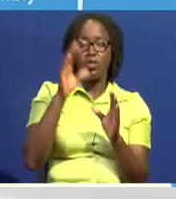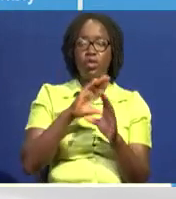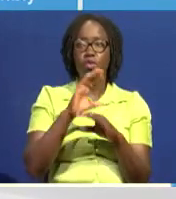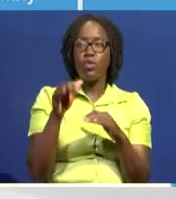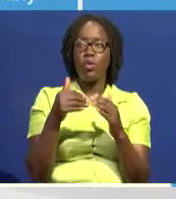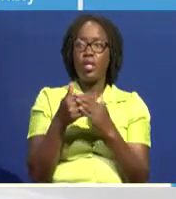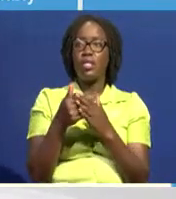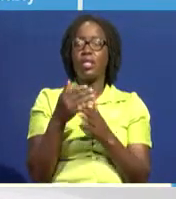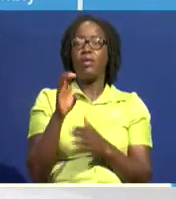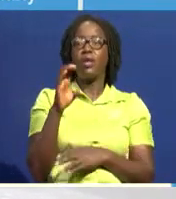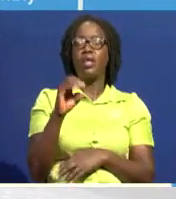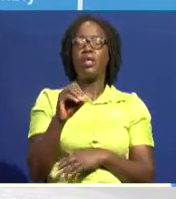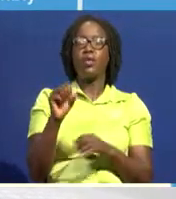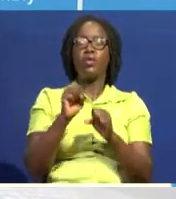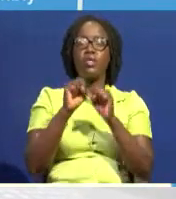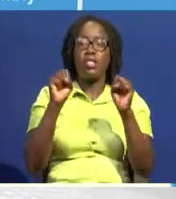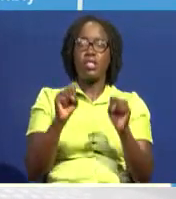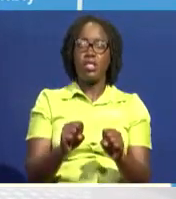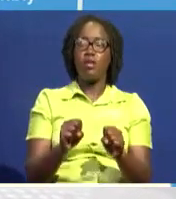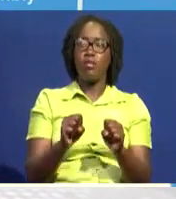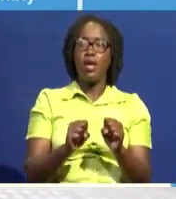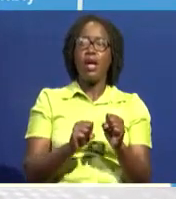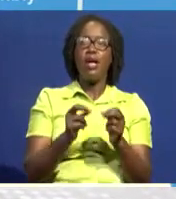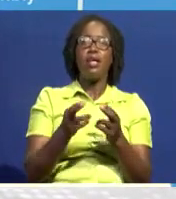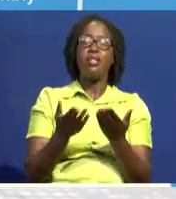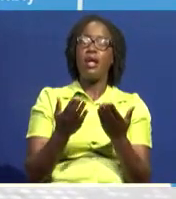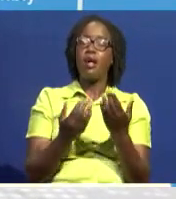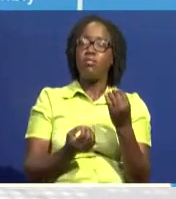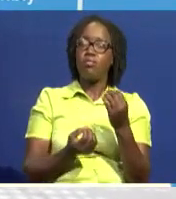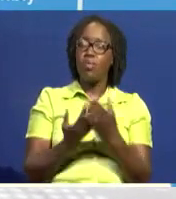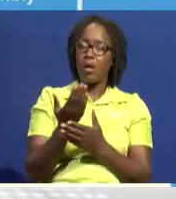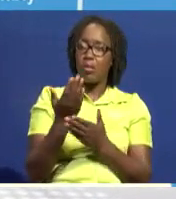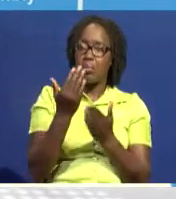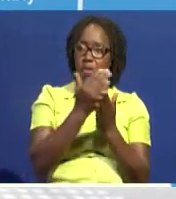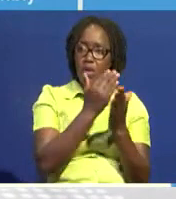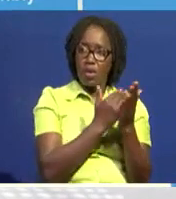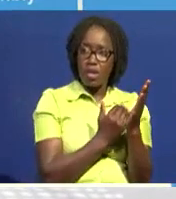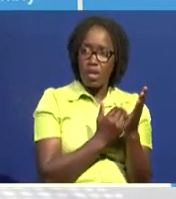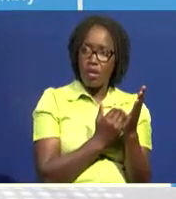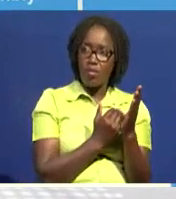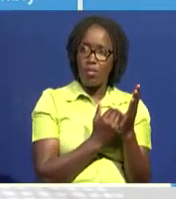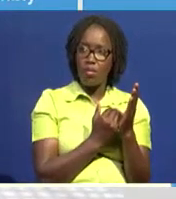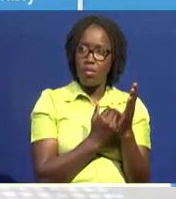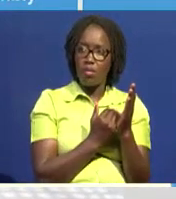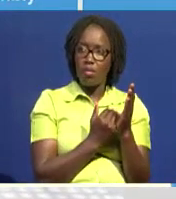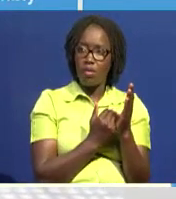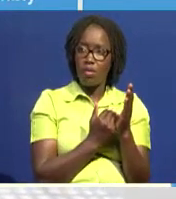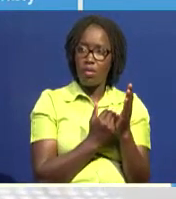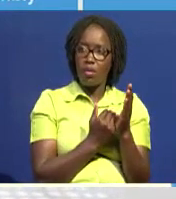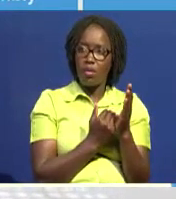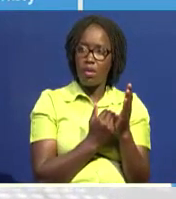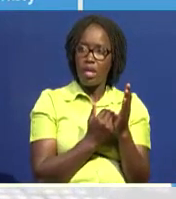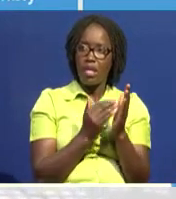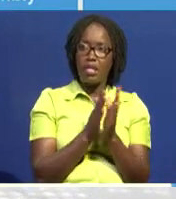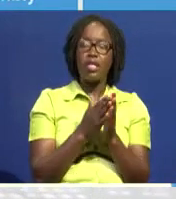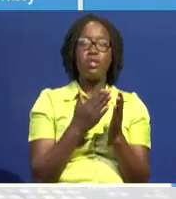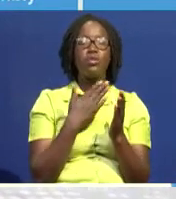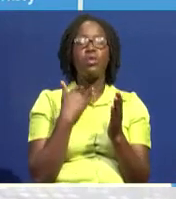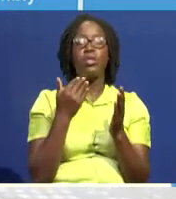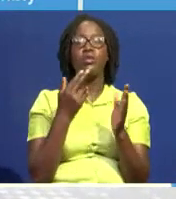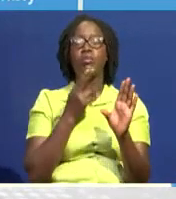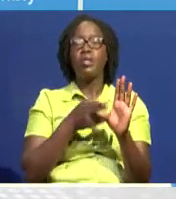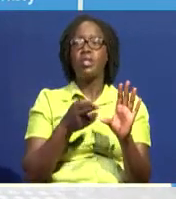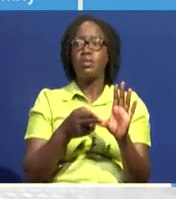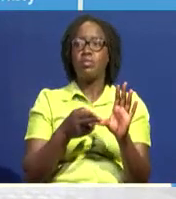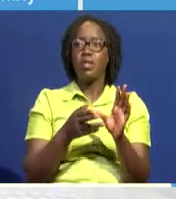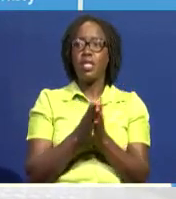our ecosystem restoration program, and we will be keenly looking to participate